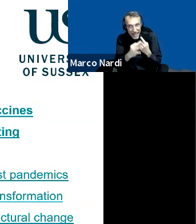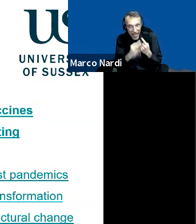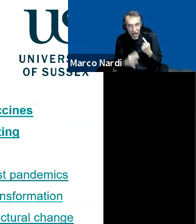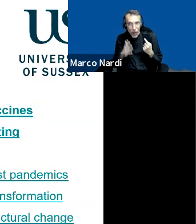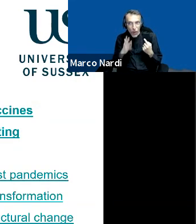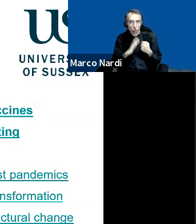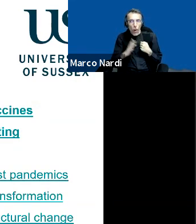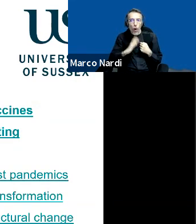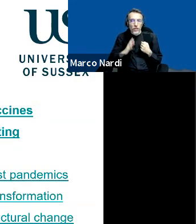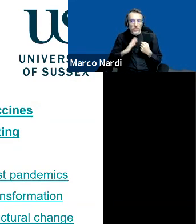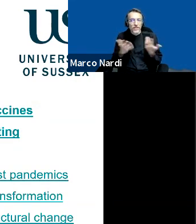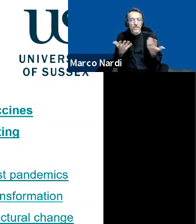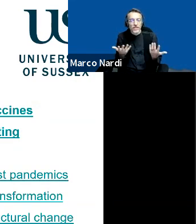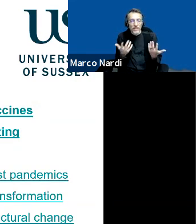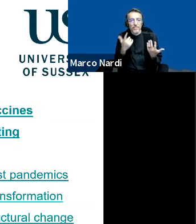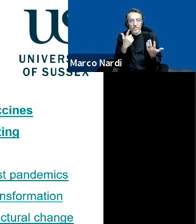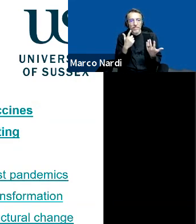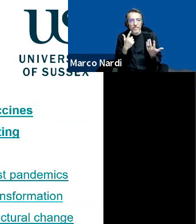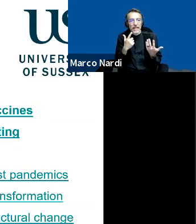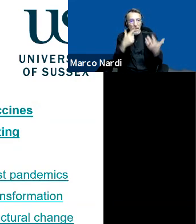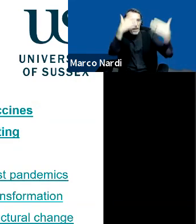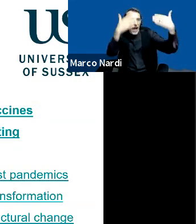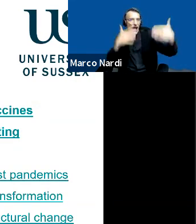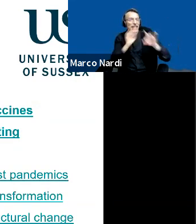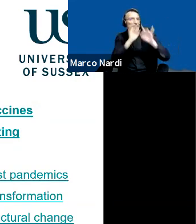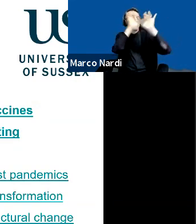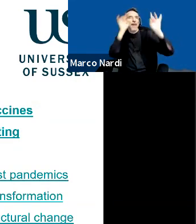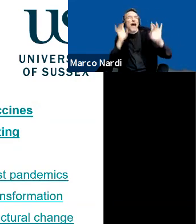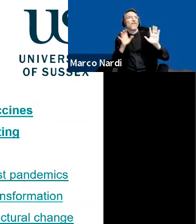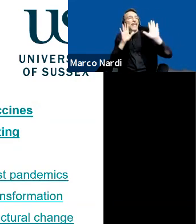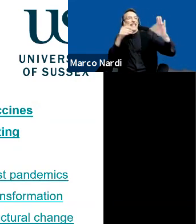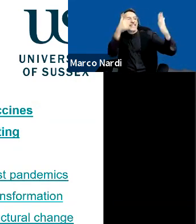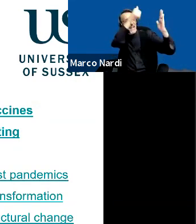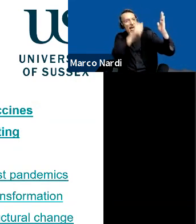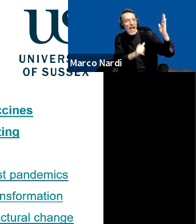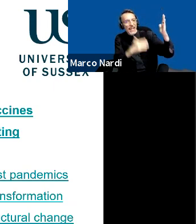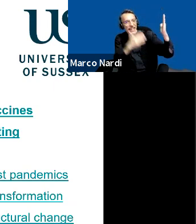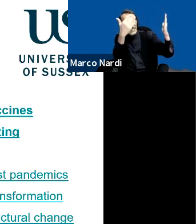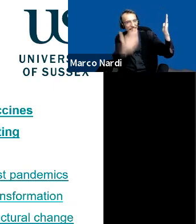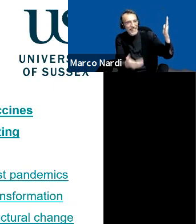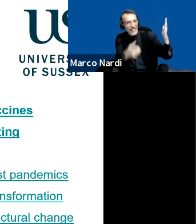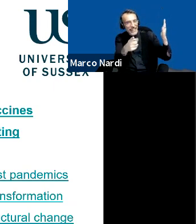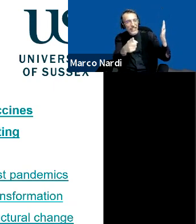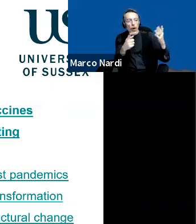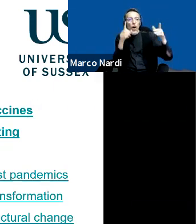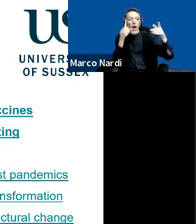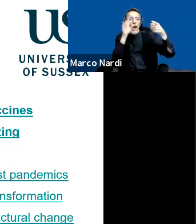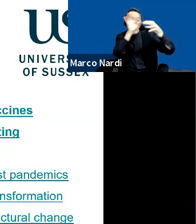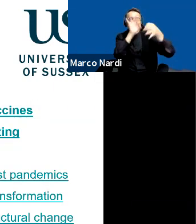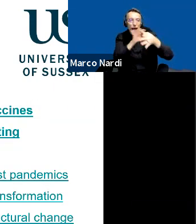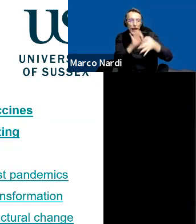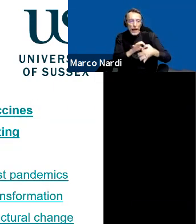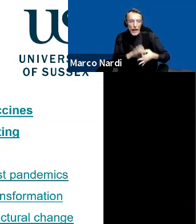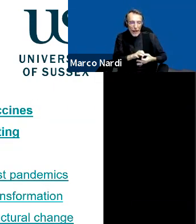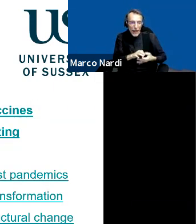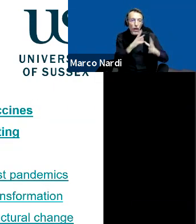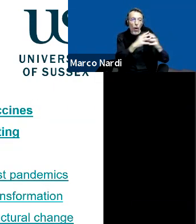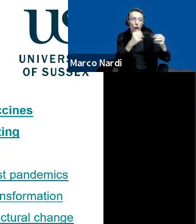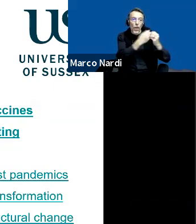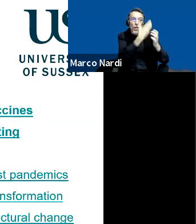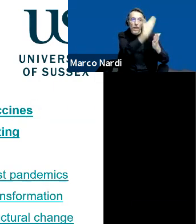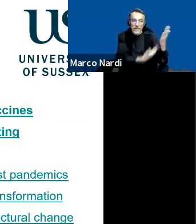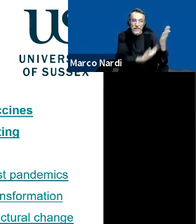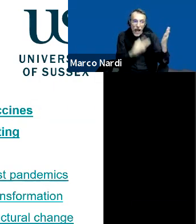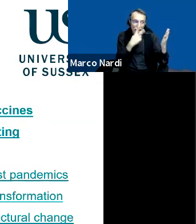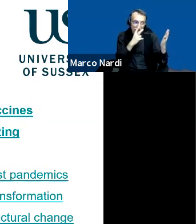somewhat uninspiring slide, each line is a link. So if you look on the slide version that will be on the website, you can link to